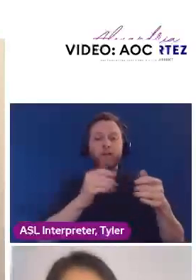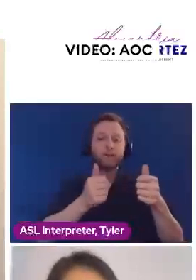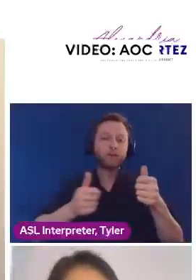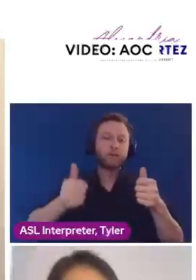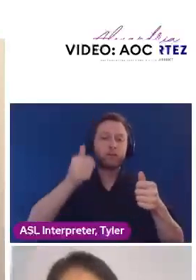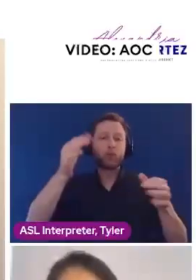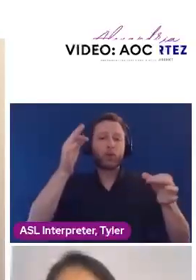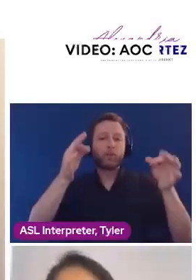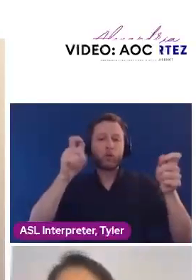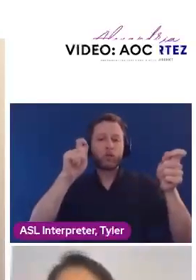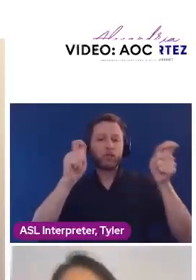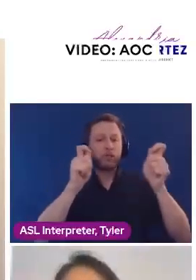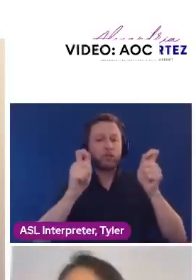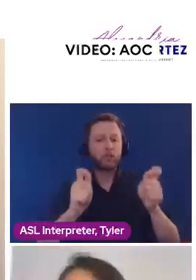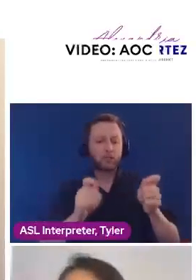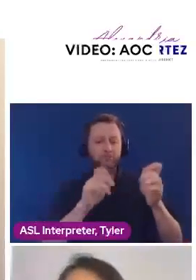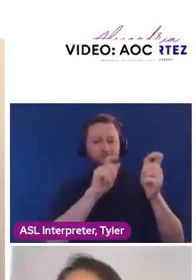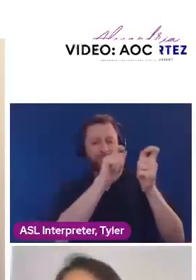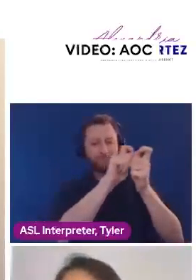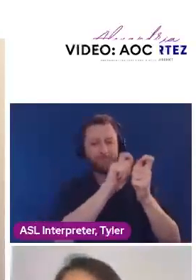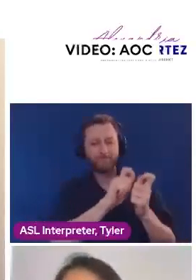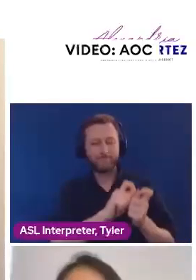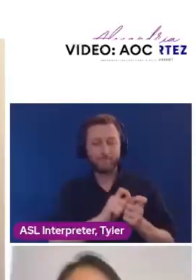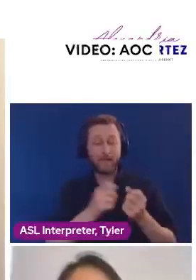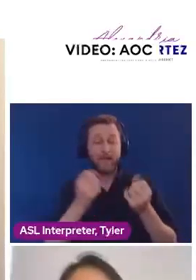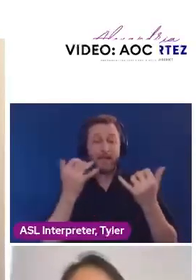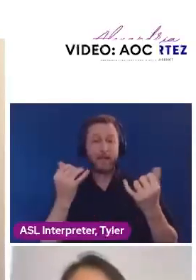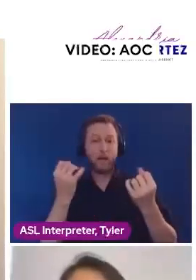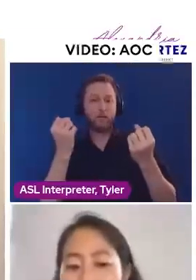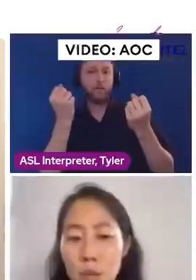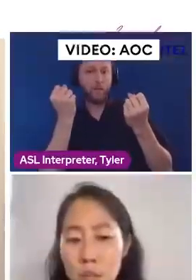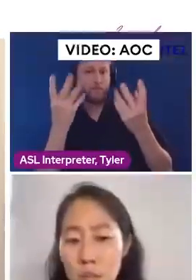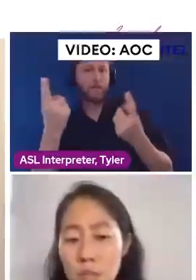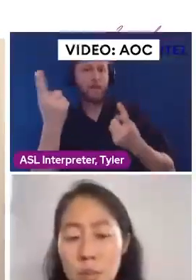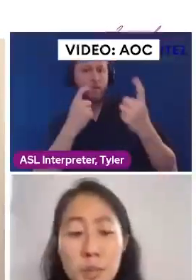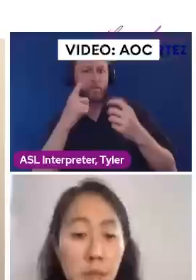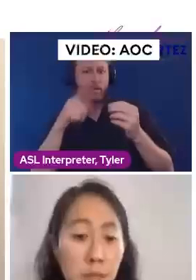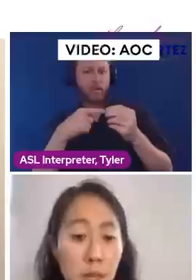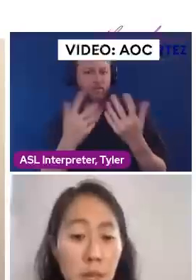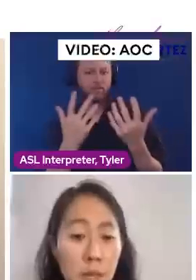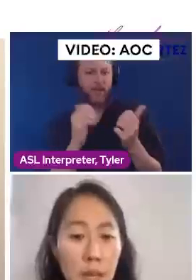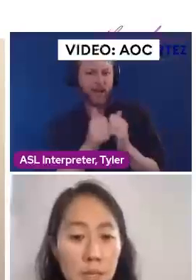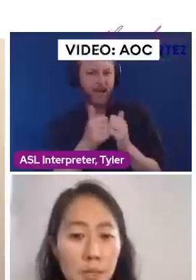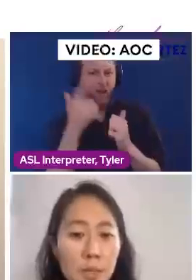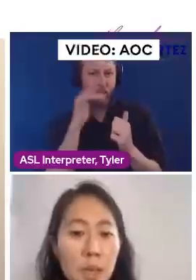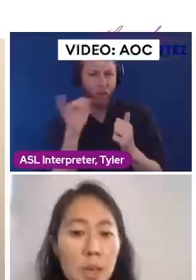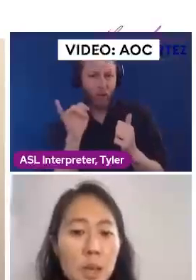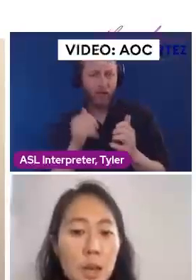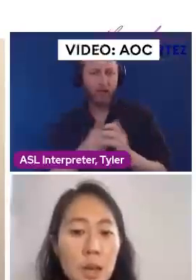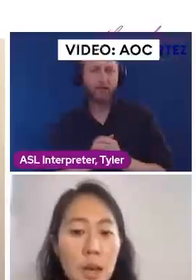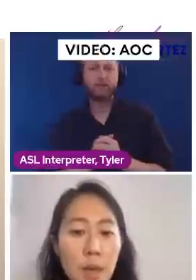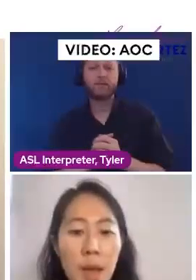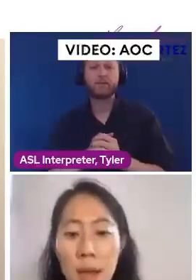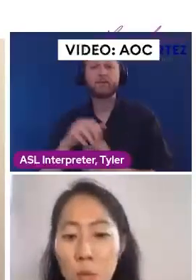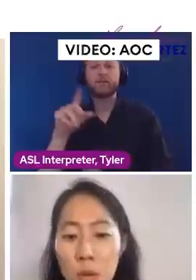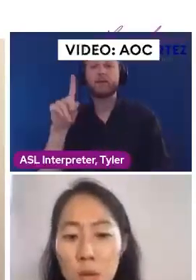think we're now getting some questions about what exactly that would look like. So Denisa Rodriguez from Sunnyside asks,